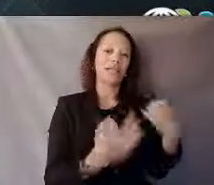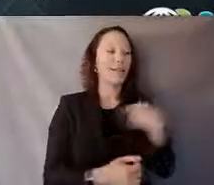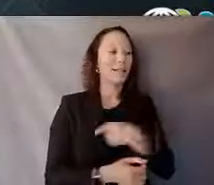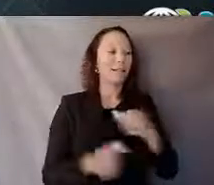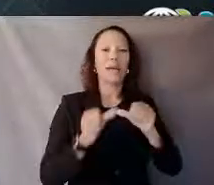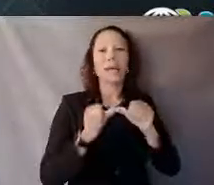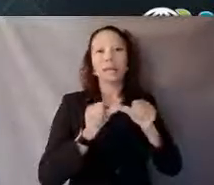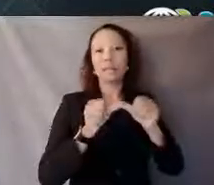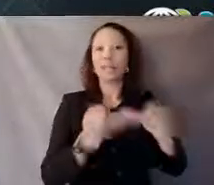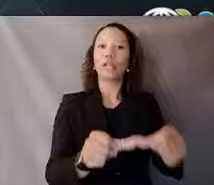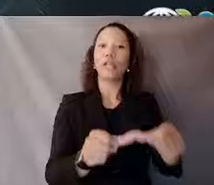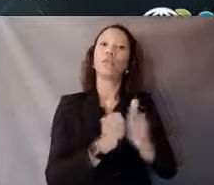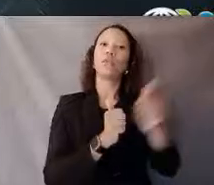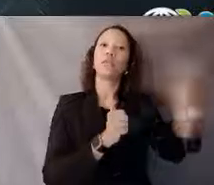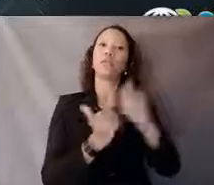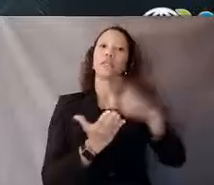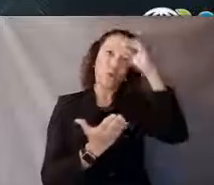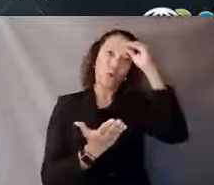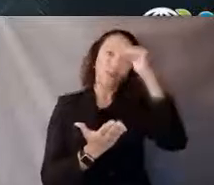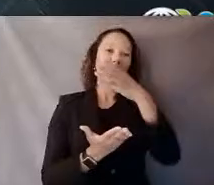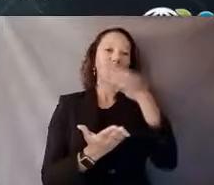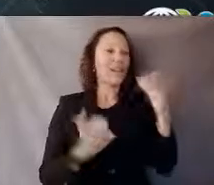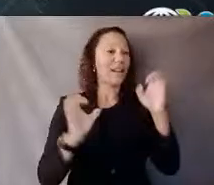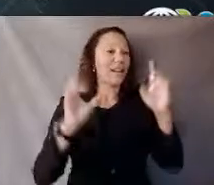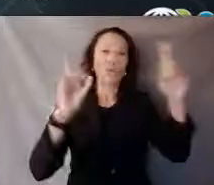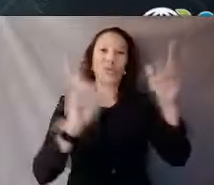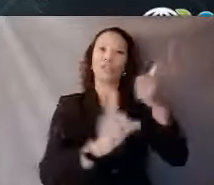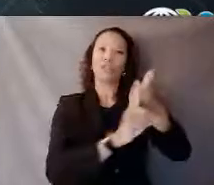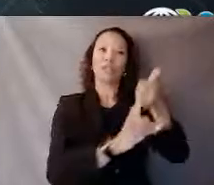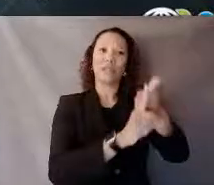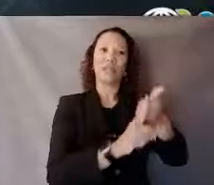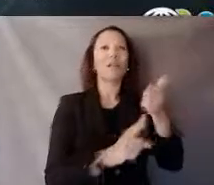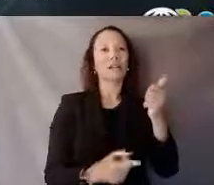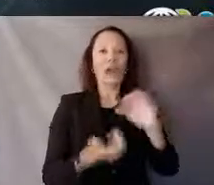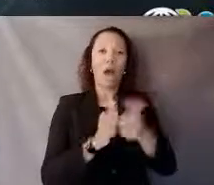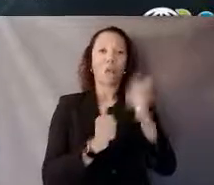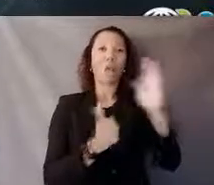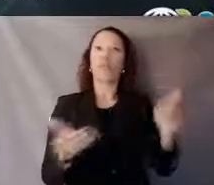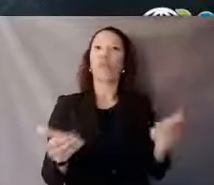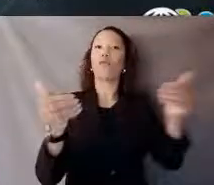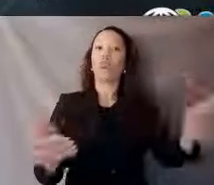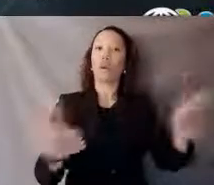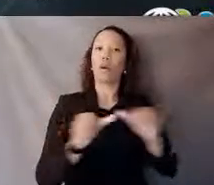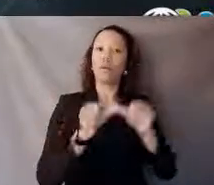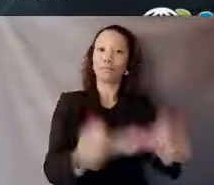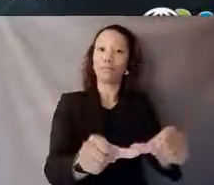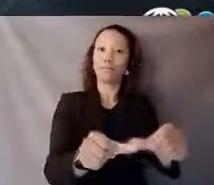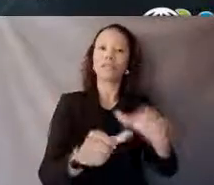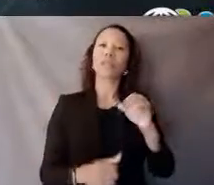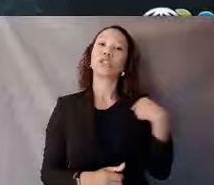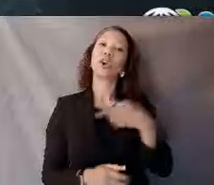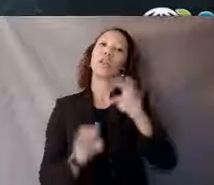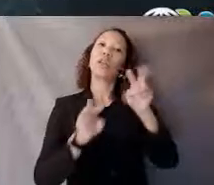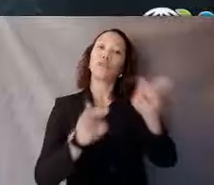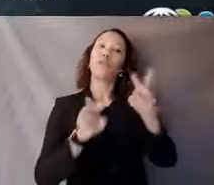path of distance learning and how education is going to be moving forward. So we're really looking forward to